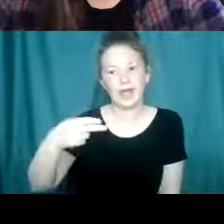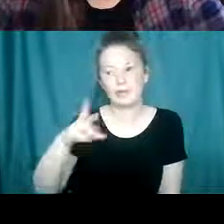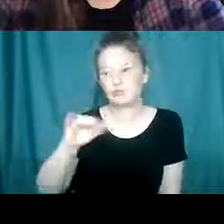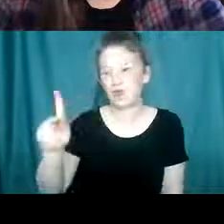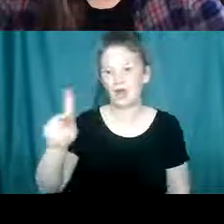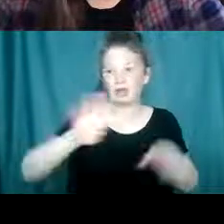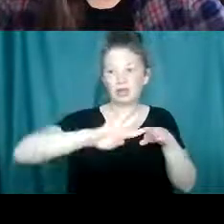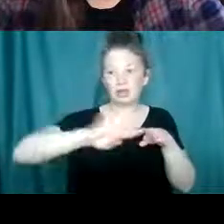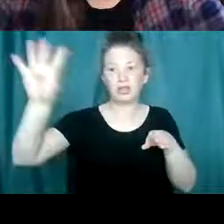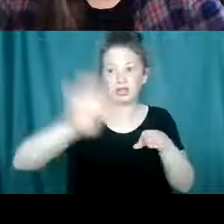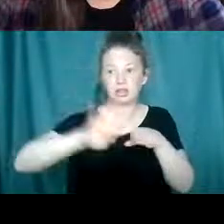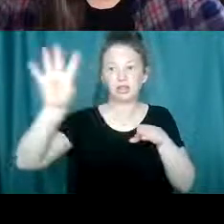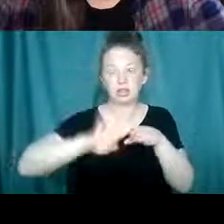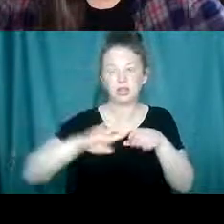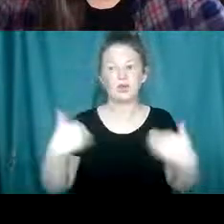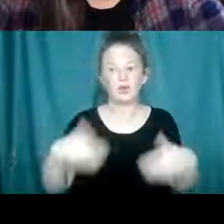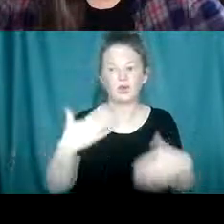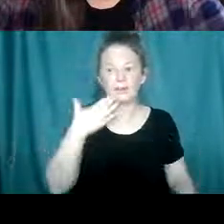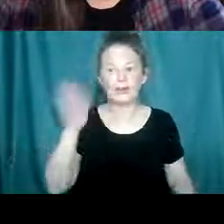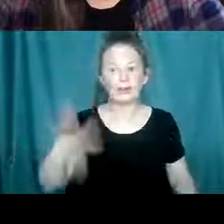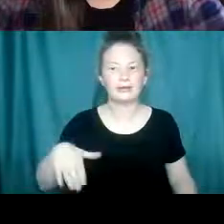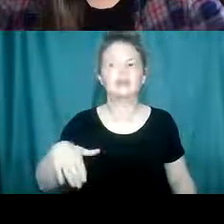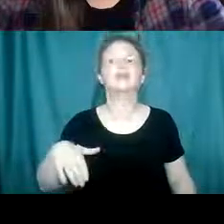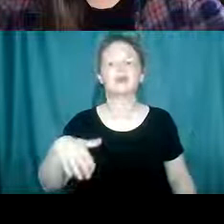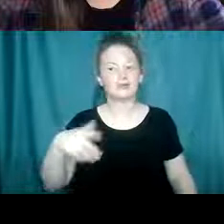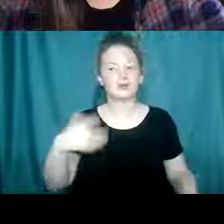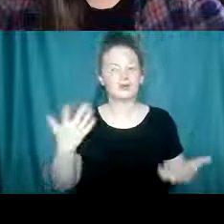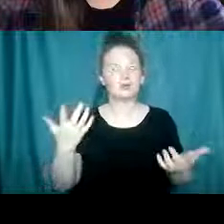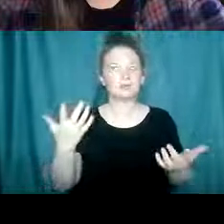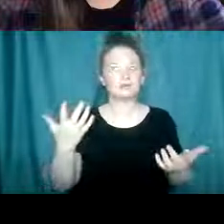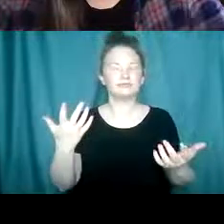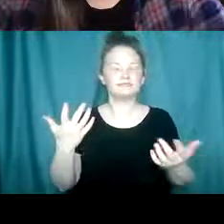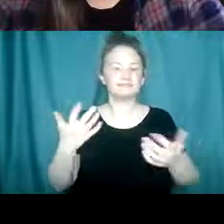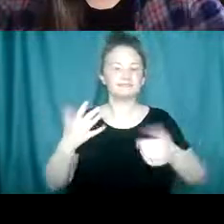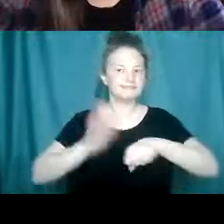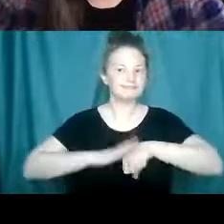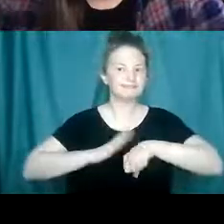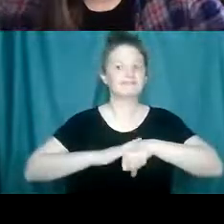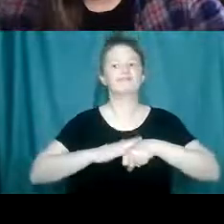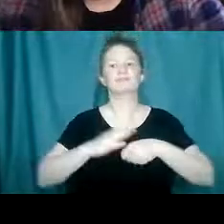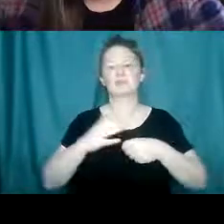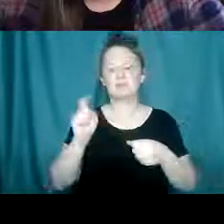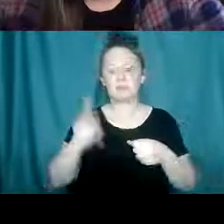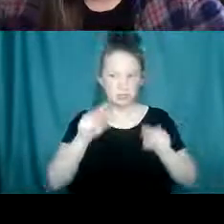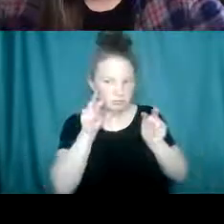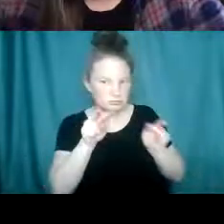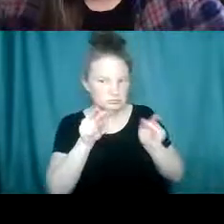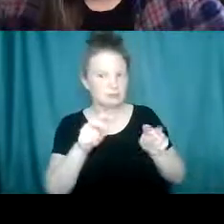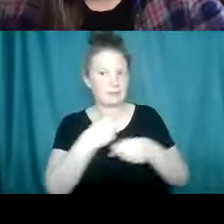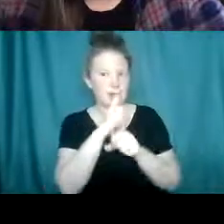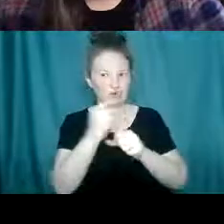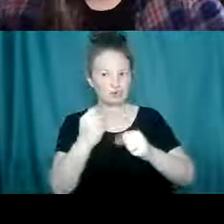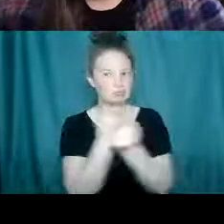then that is problematic. So there's a lot of geophysics that goes into this to make sure this is